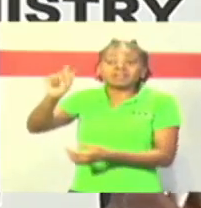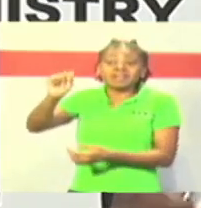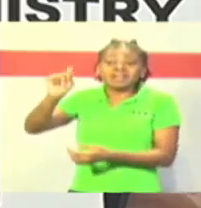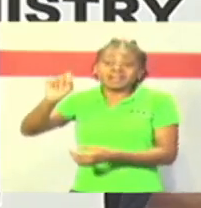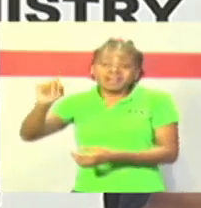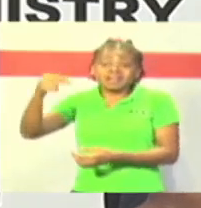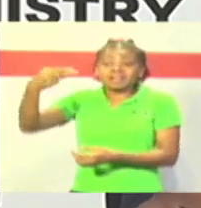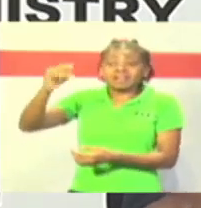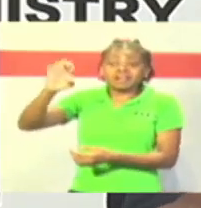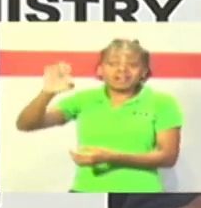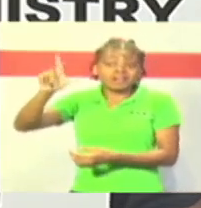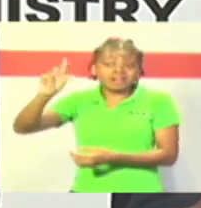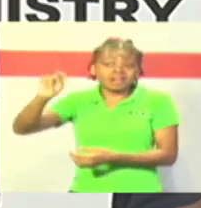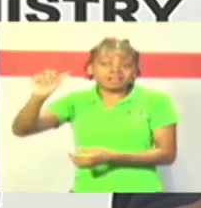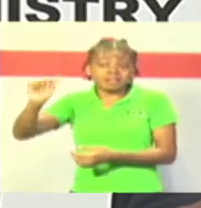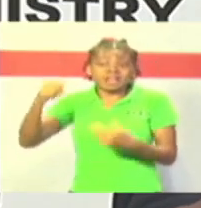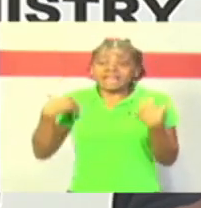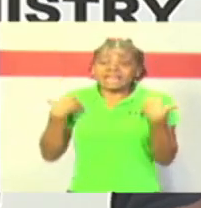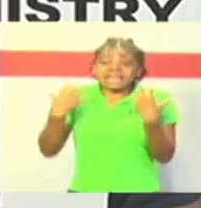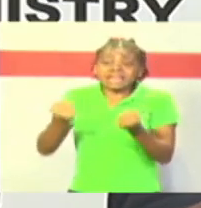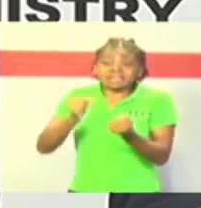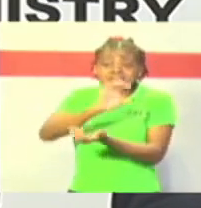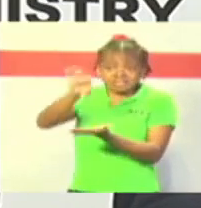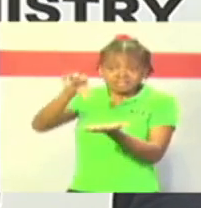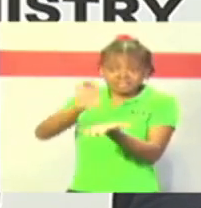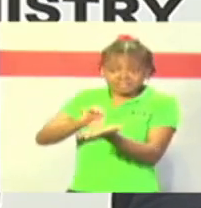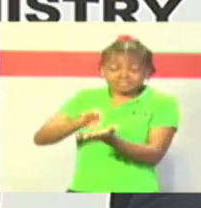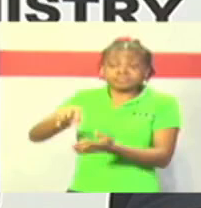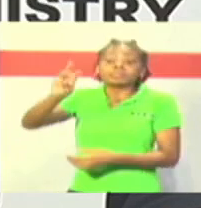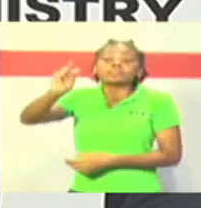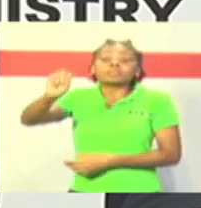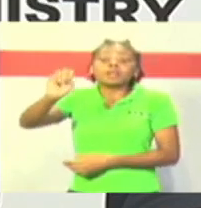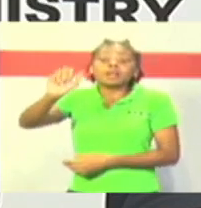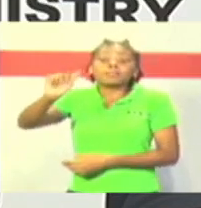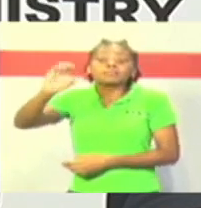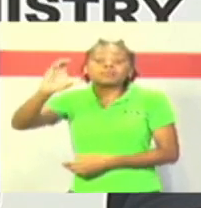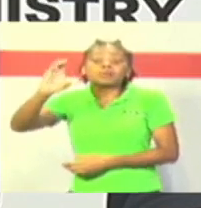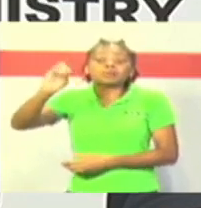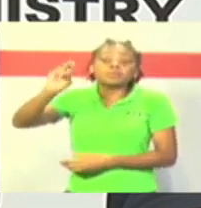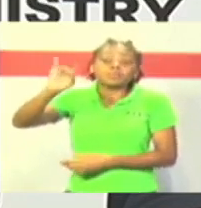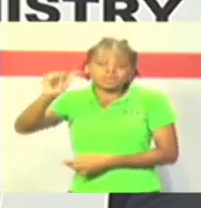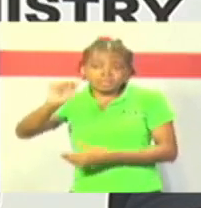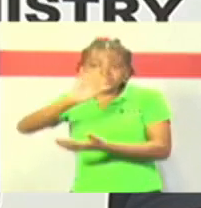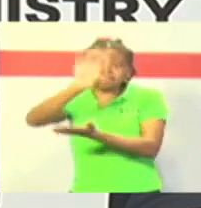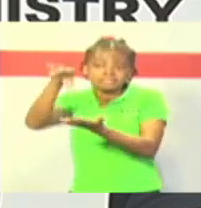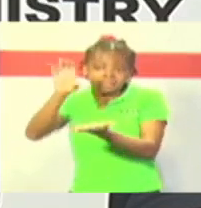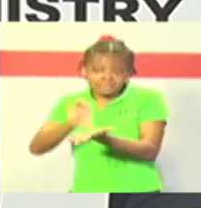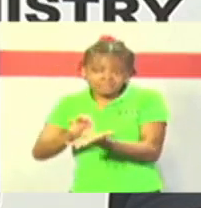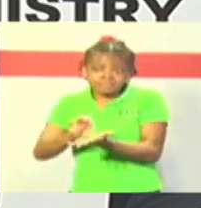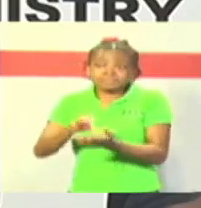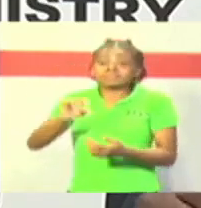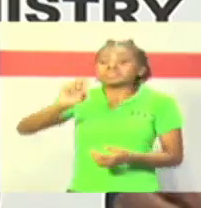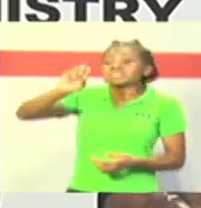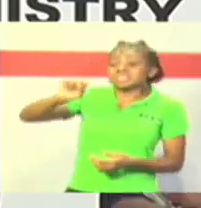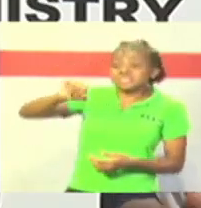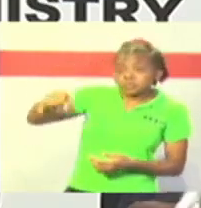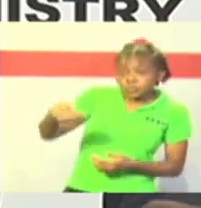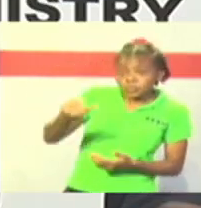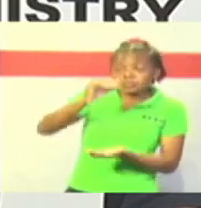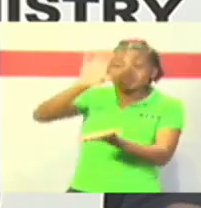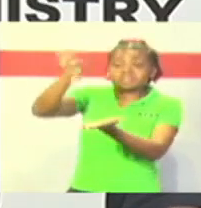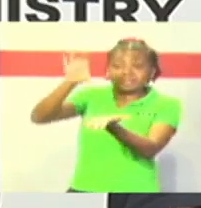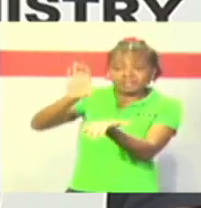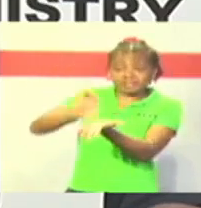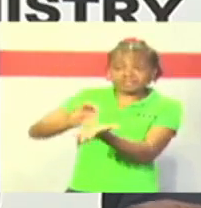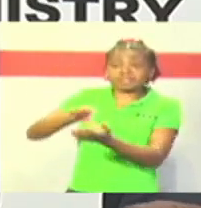the Aruca Health Center, Macoya Health Center, St. Joseph Enhanced Health Center,